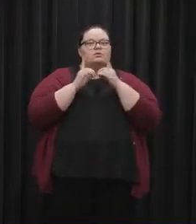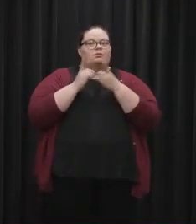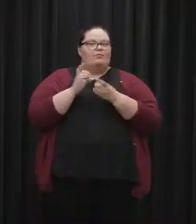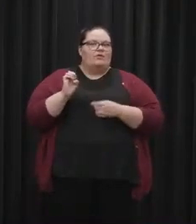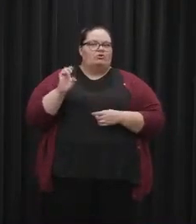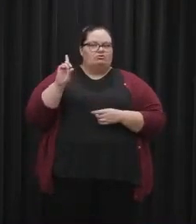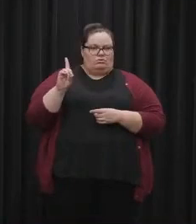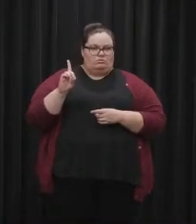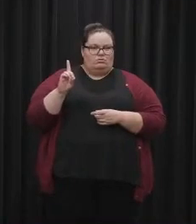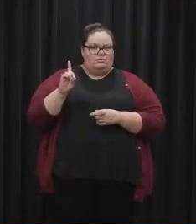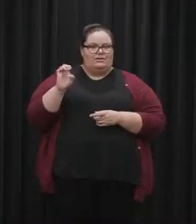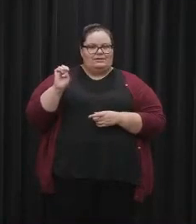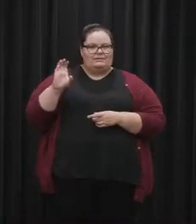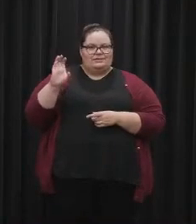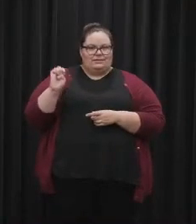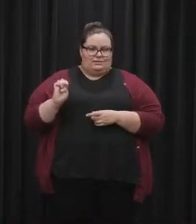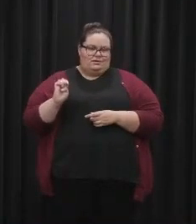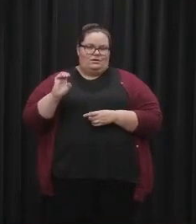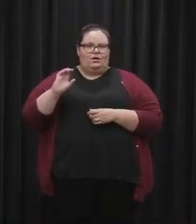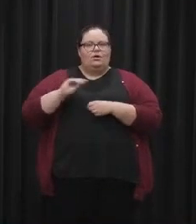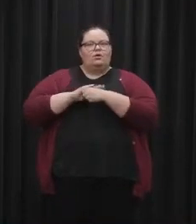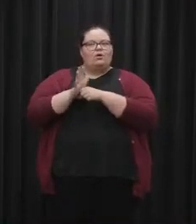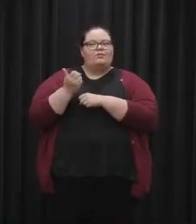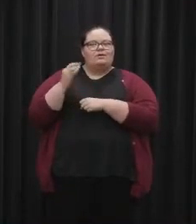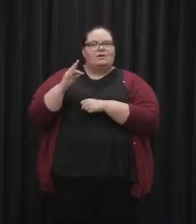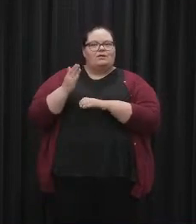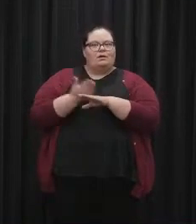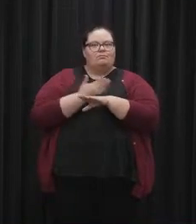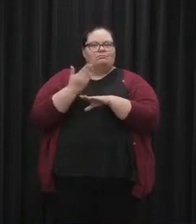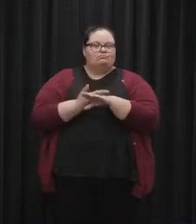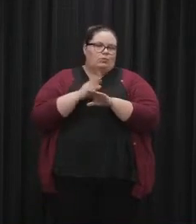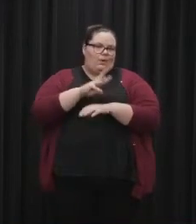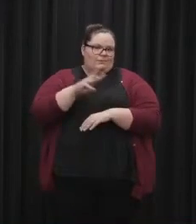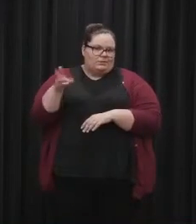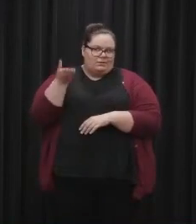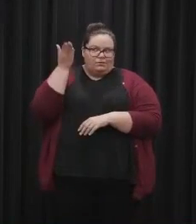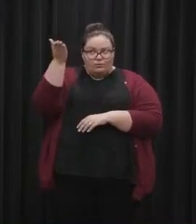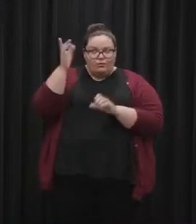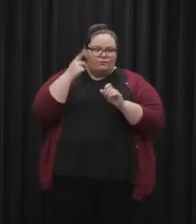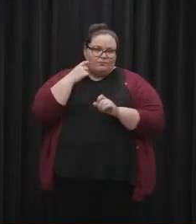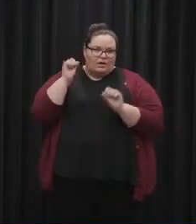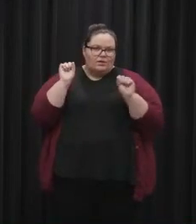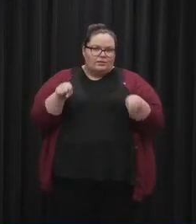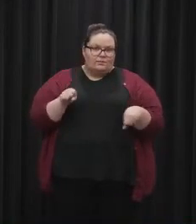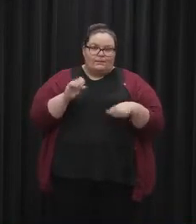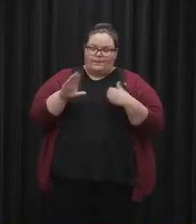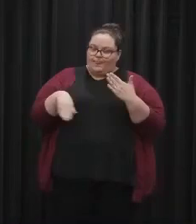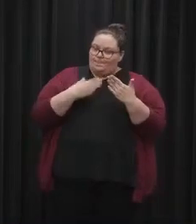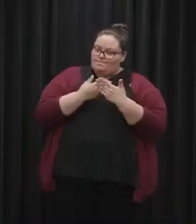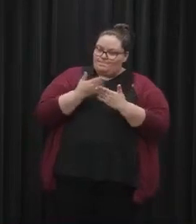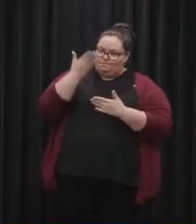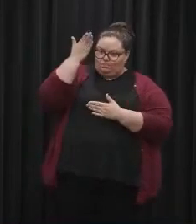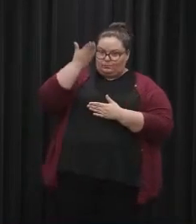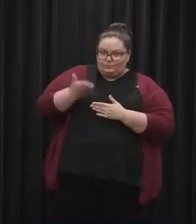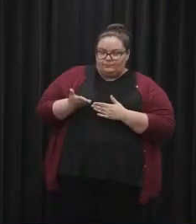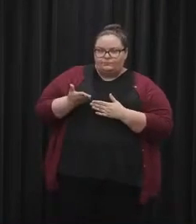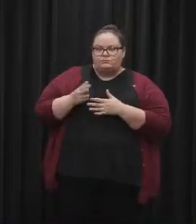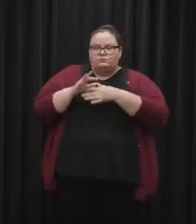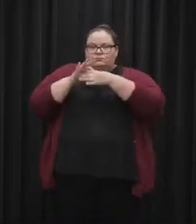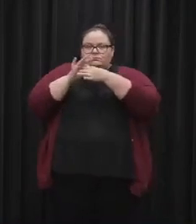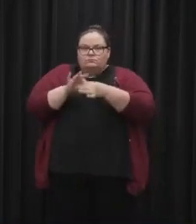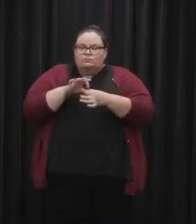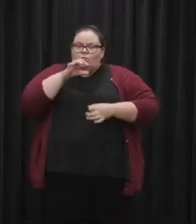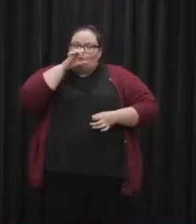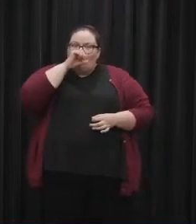Education and Early Childhood Development's COVID-19 updates website. And all these measures, again, only apply